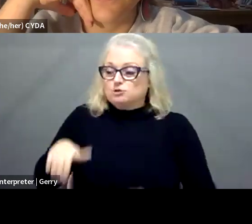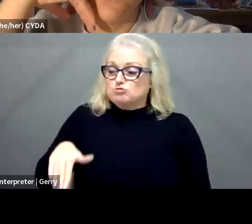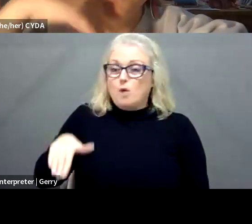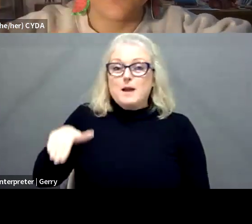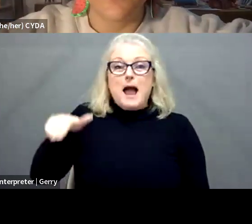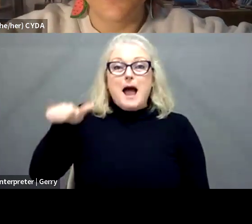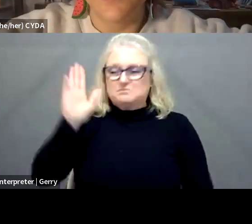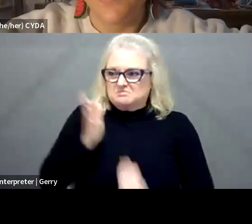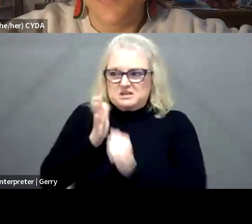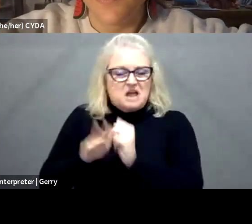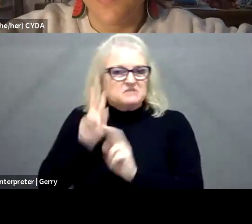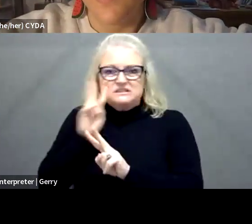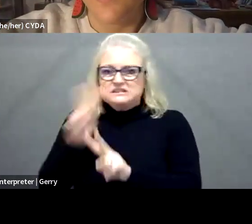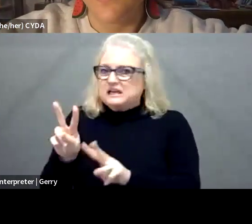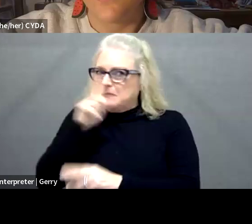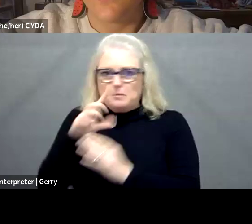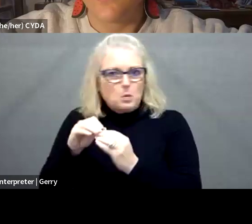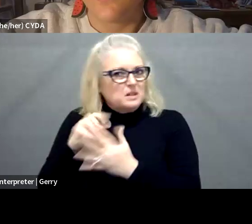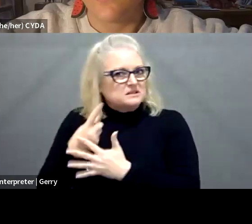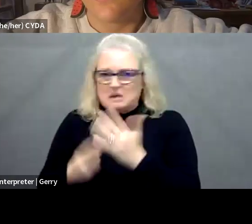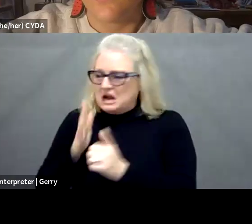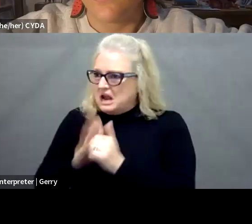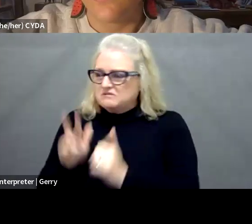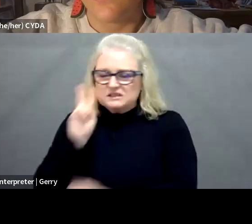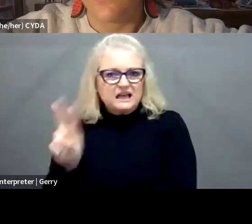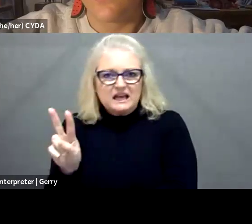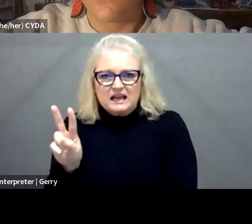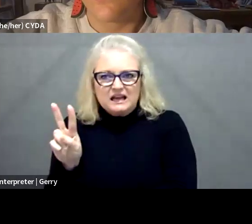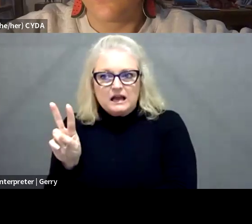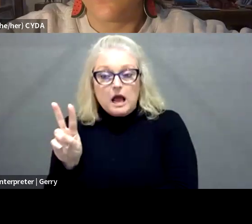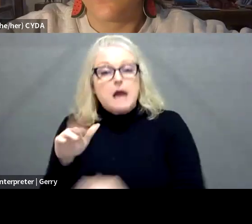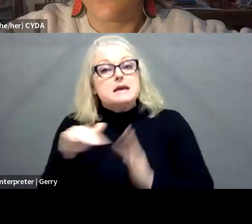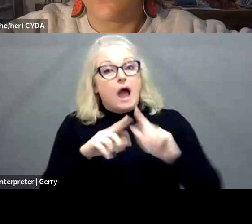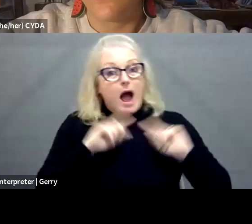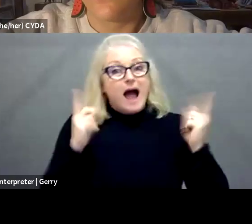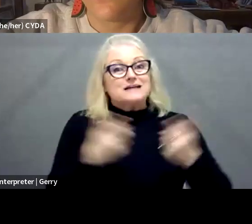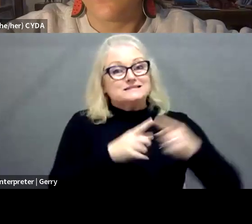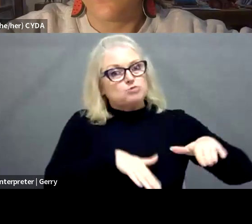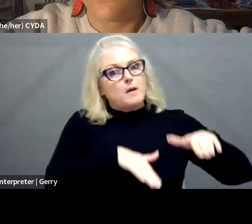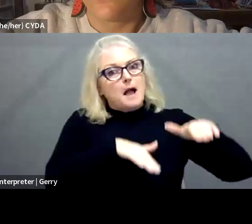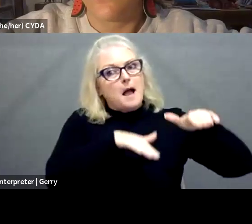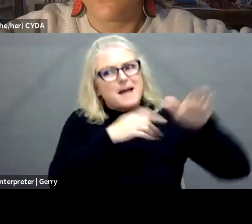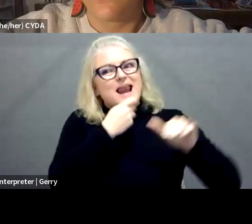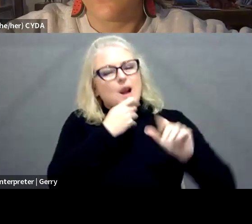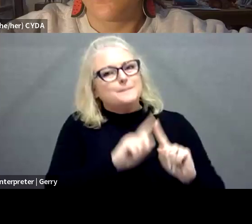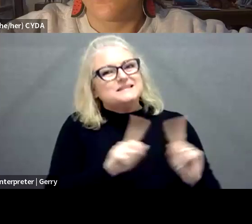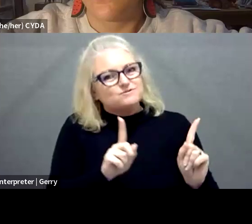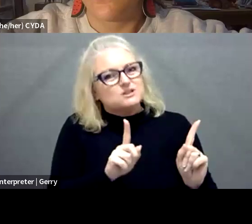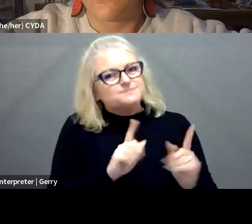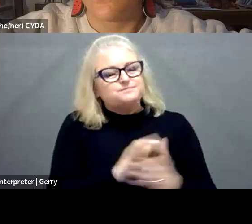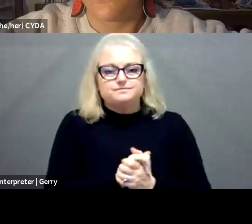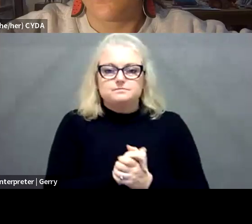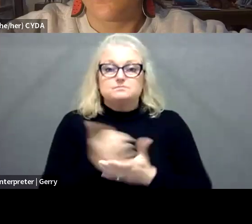those opportunities, it does become more diverse. So for this specific example, for publishers, I